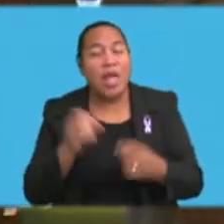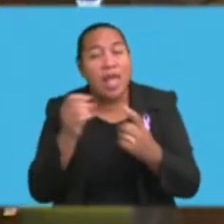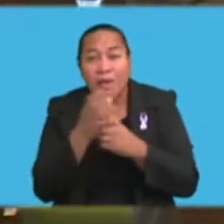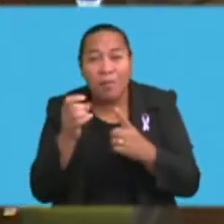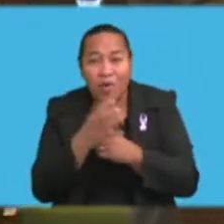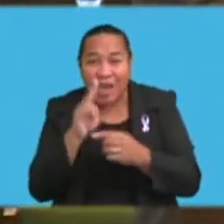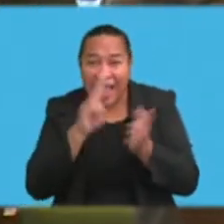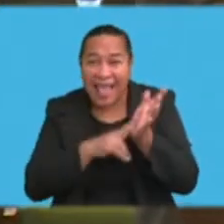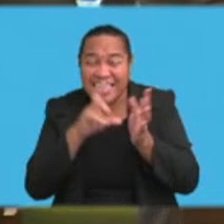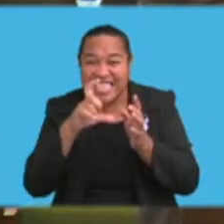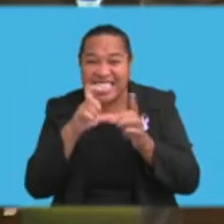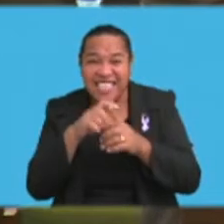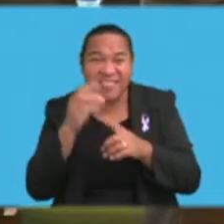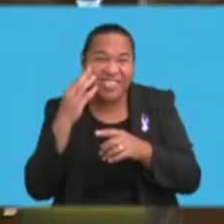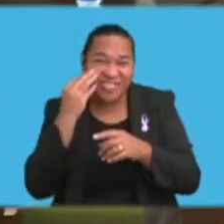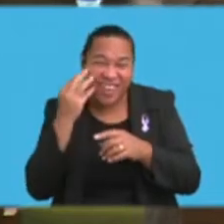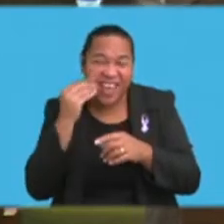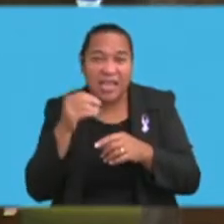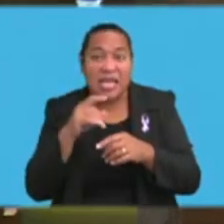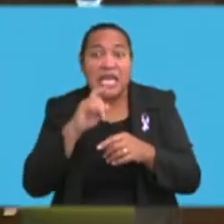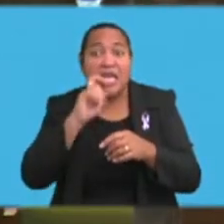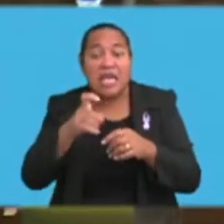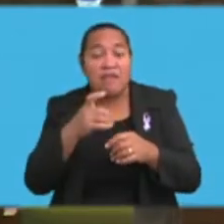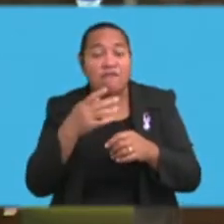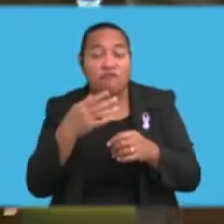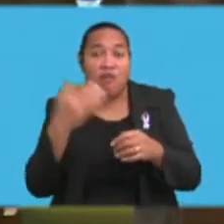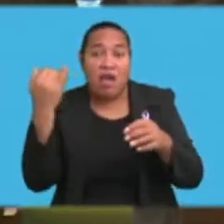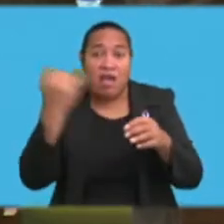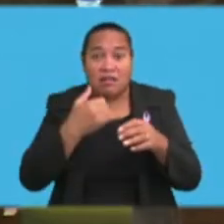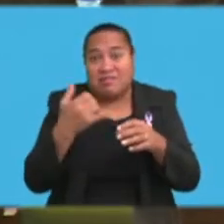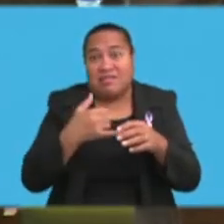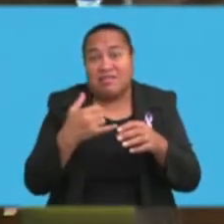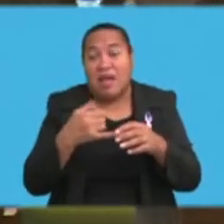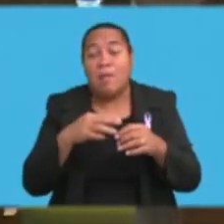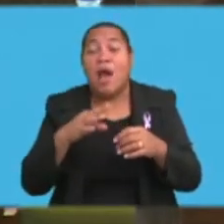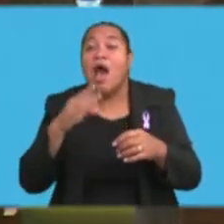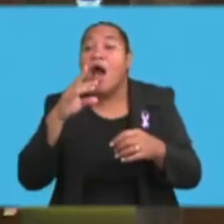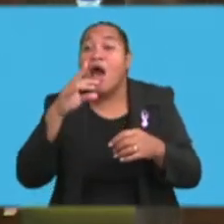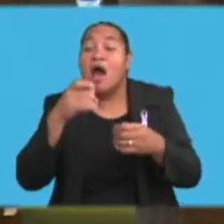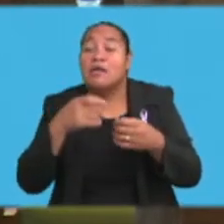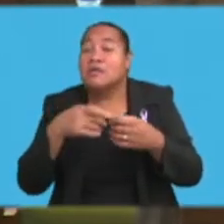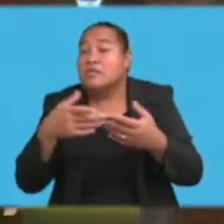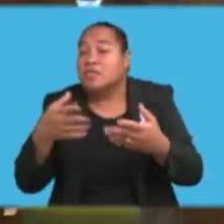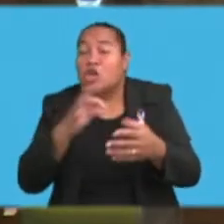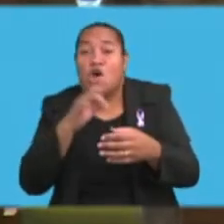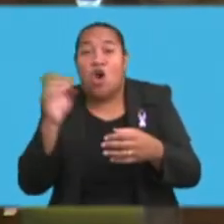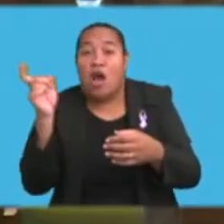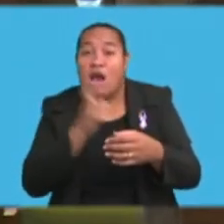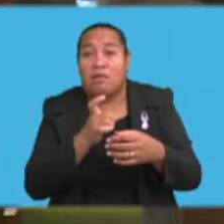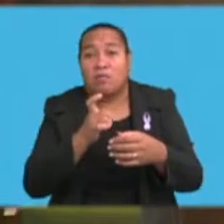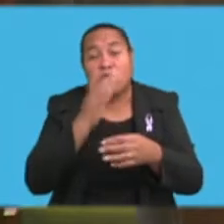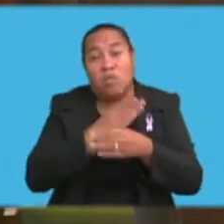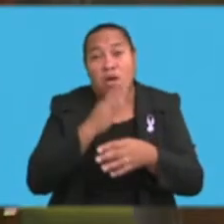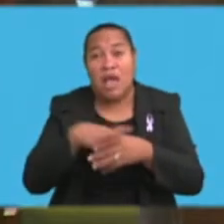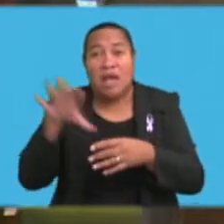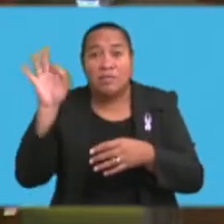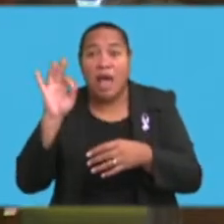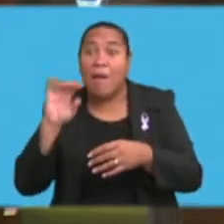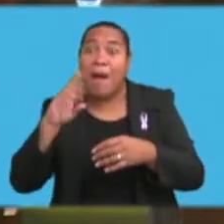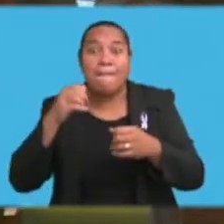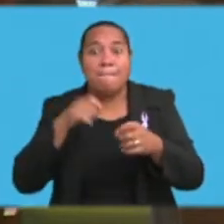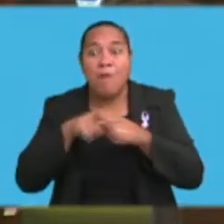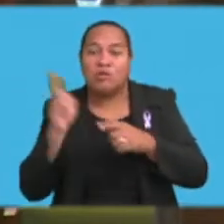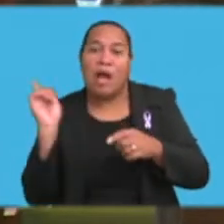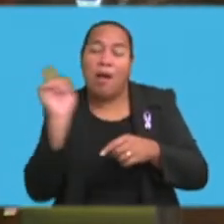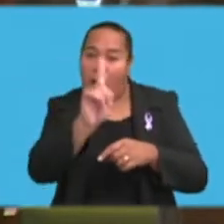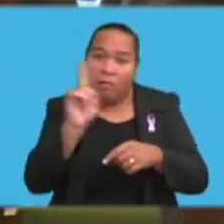not when you have injuries, you lose productivity because of absence. But people can still be coming to work and have all the NCDs